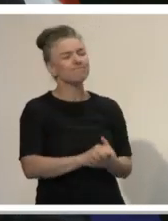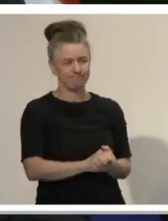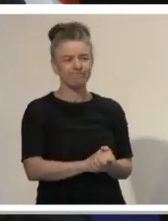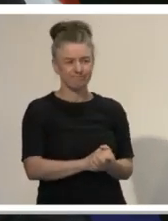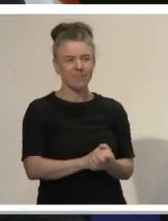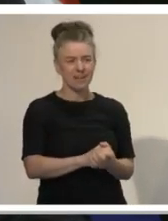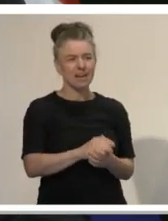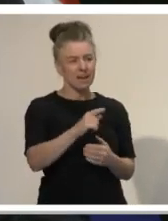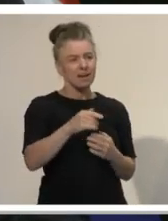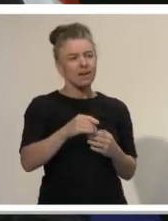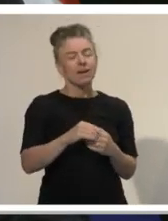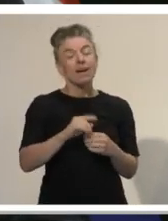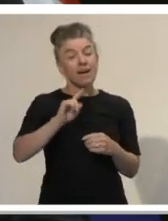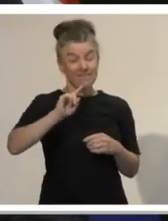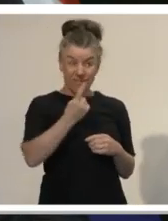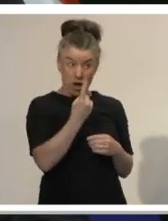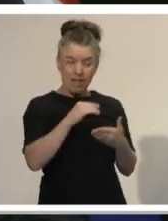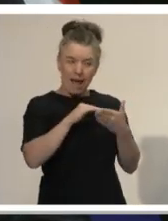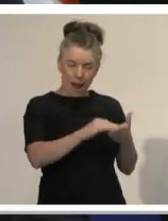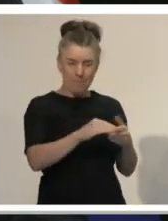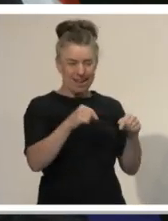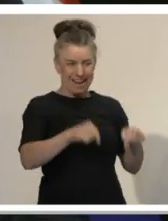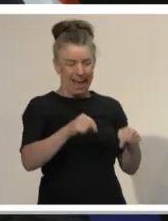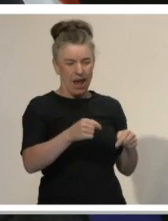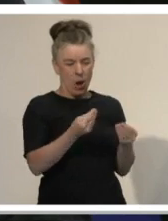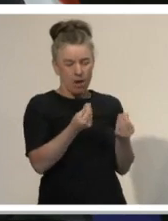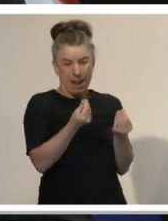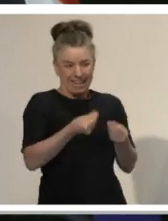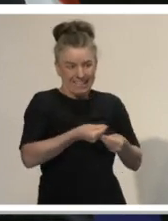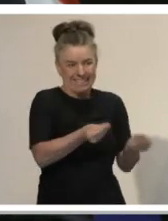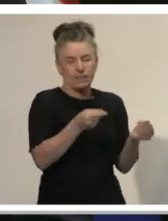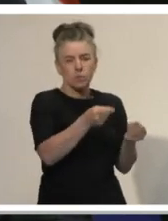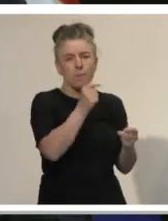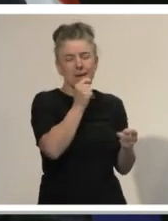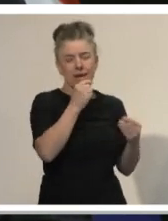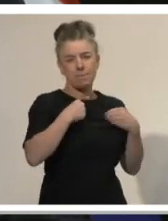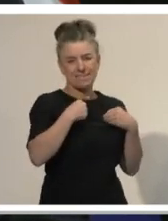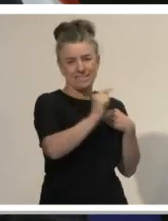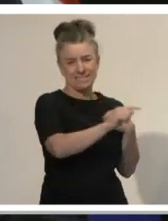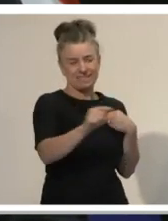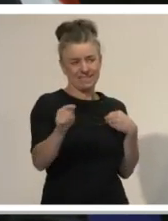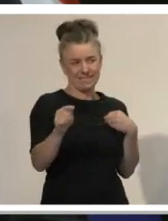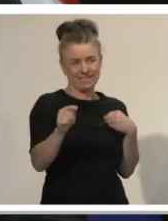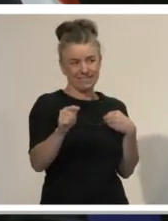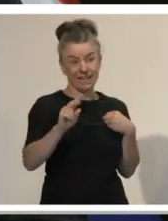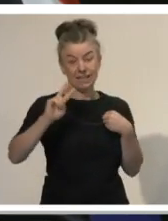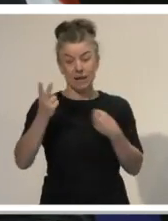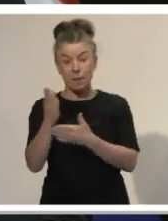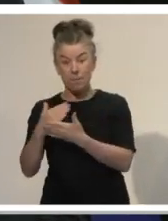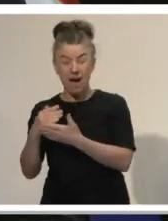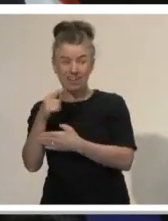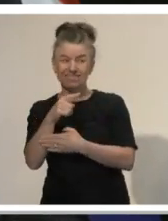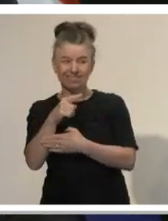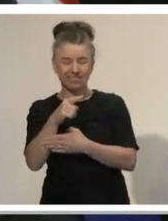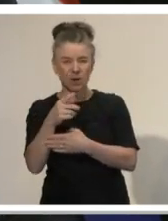first package is aimed at immediate cash flow assistance for media companies. So that is